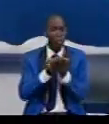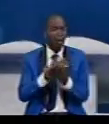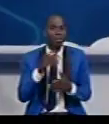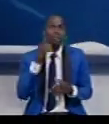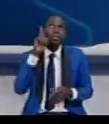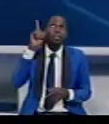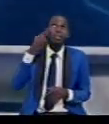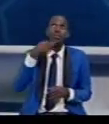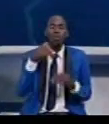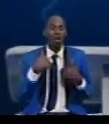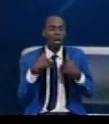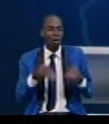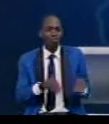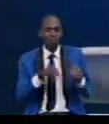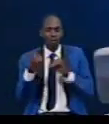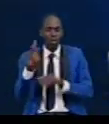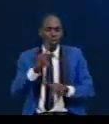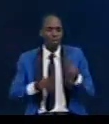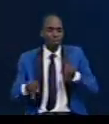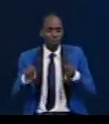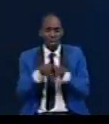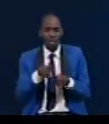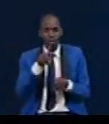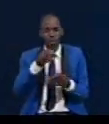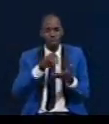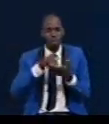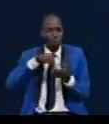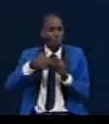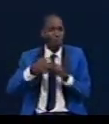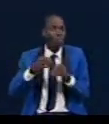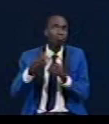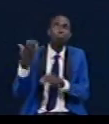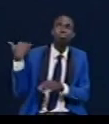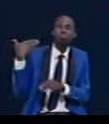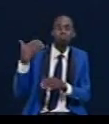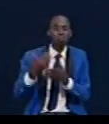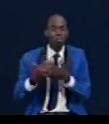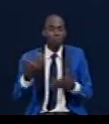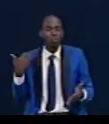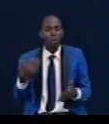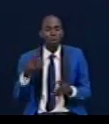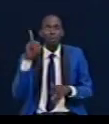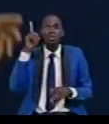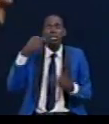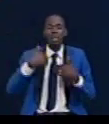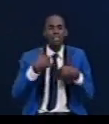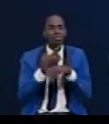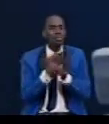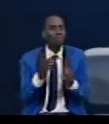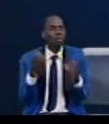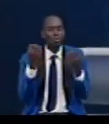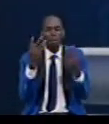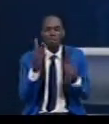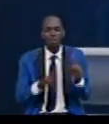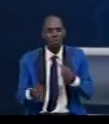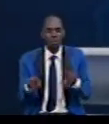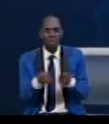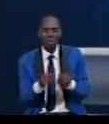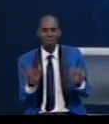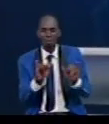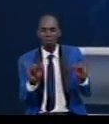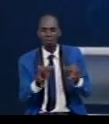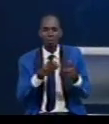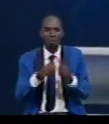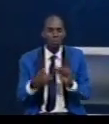you in days gone by, he has healed many people, he has delivered many people, he has taken drug